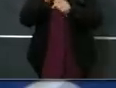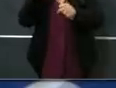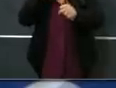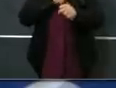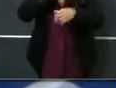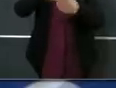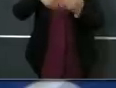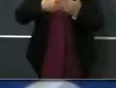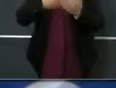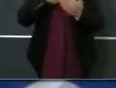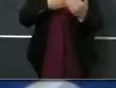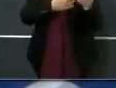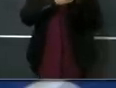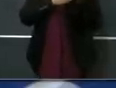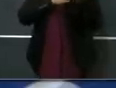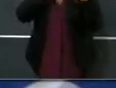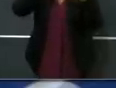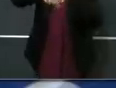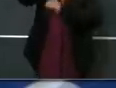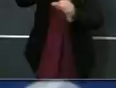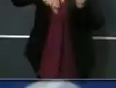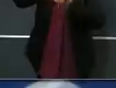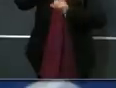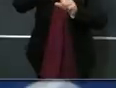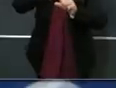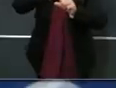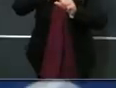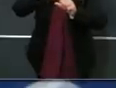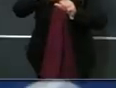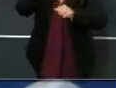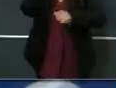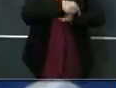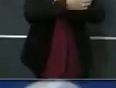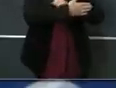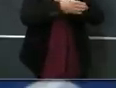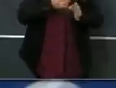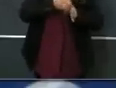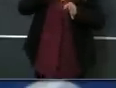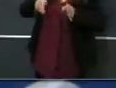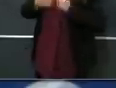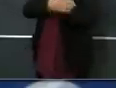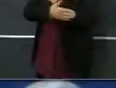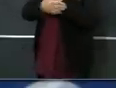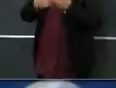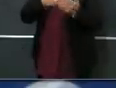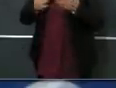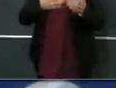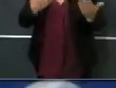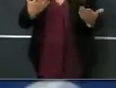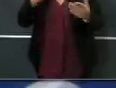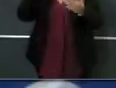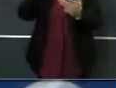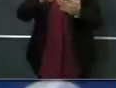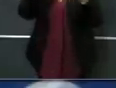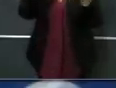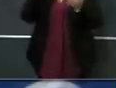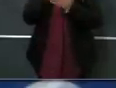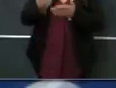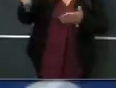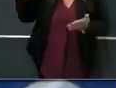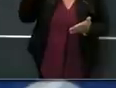have to one another, neighboring counties, neighboring cities, also must be considered. All of that is exactly why last week we put